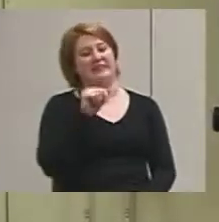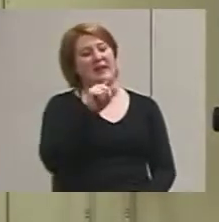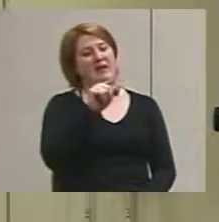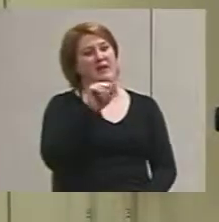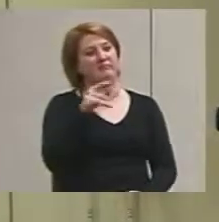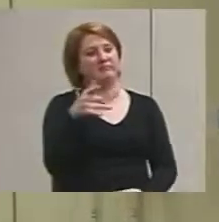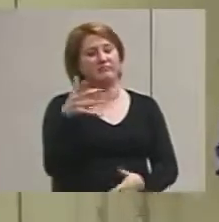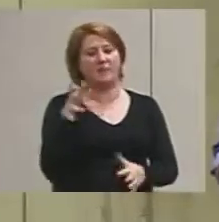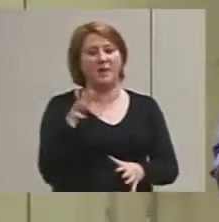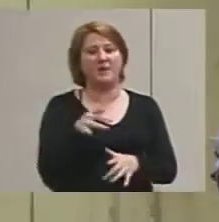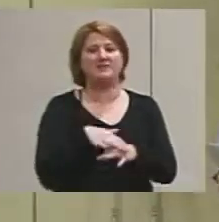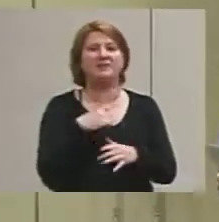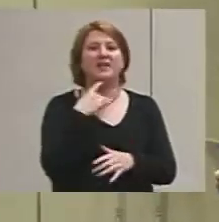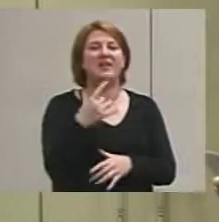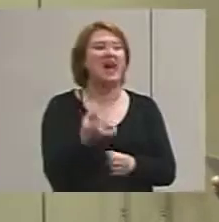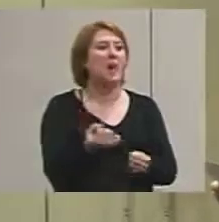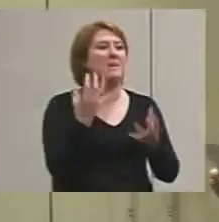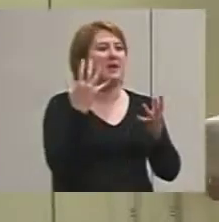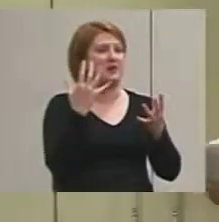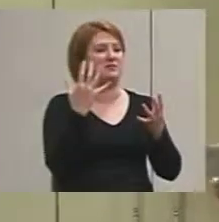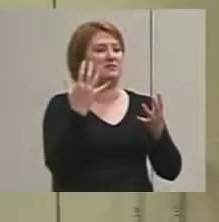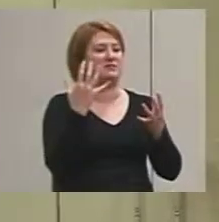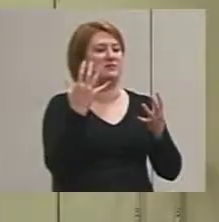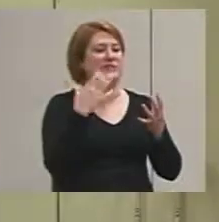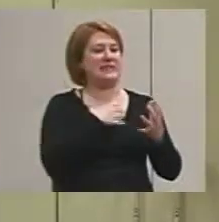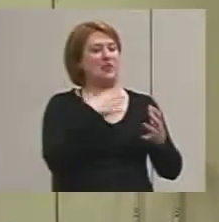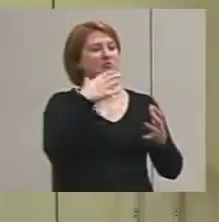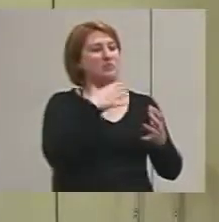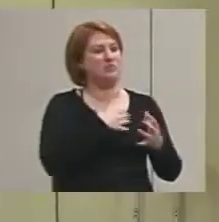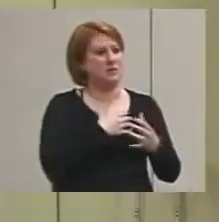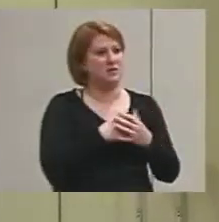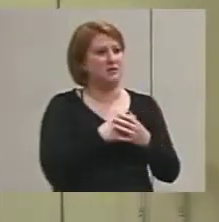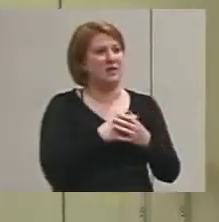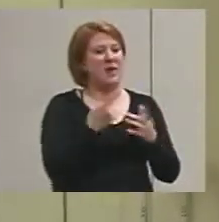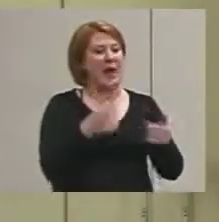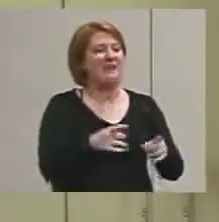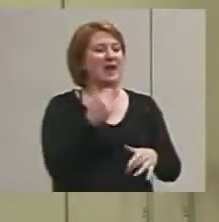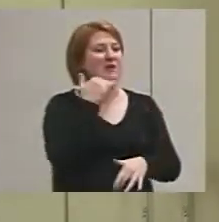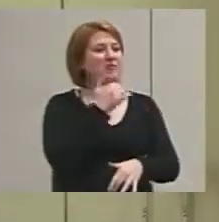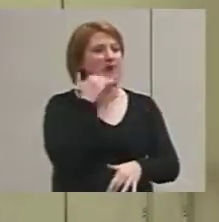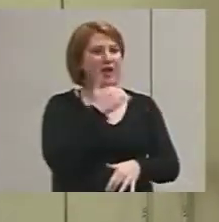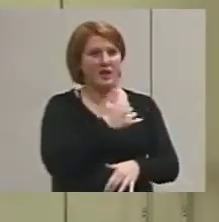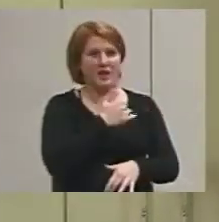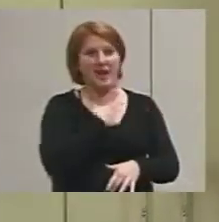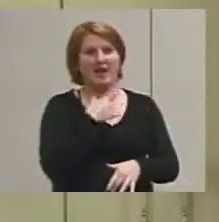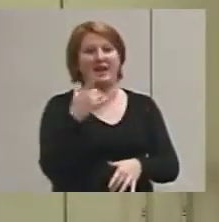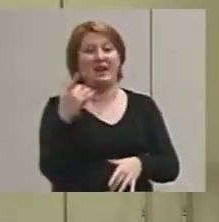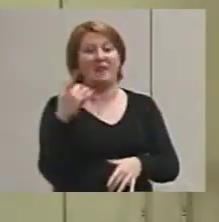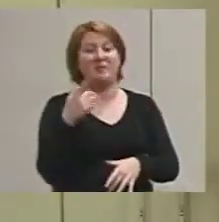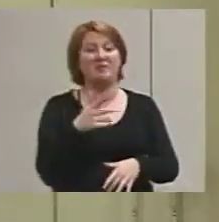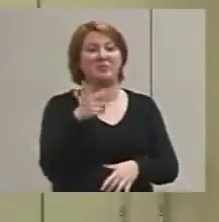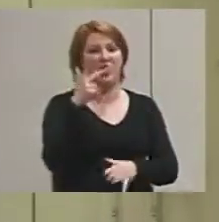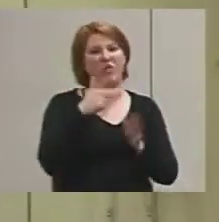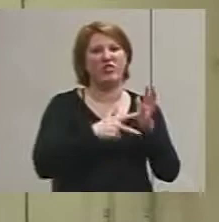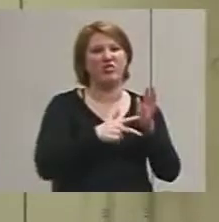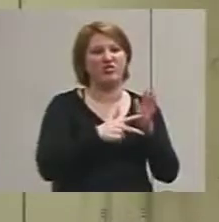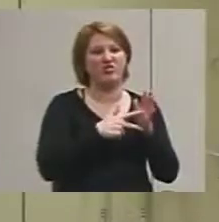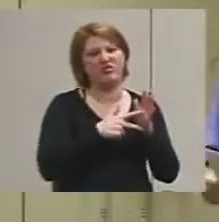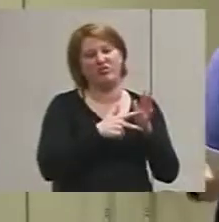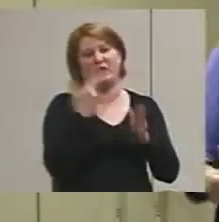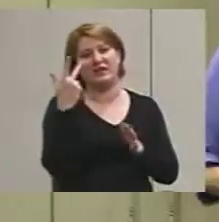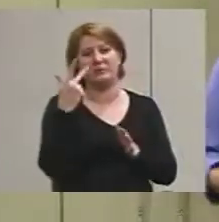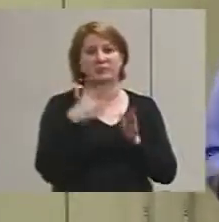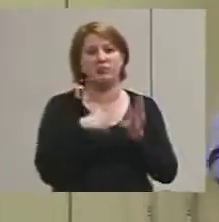by just telling how many bit tantrums were happening a day, and it came out about 3.5 average per